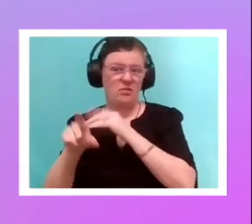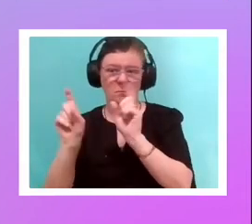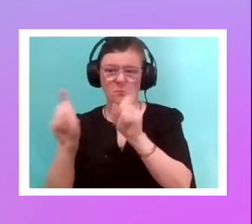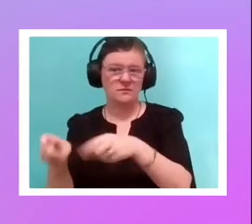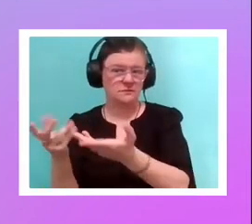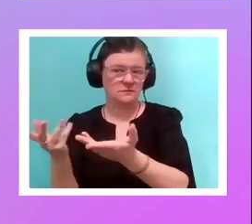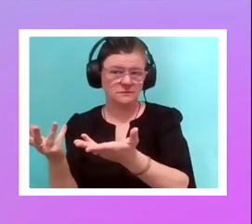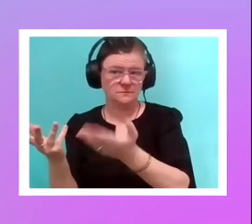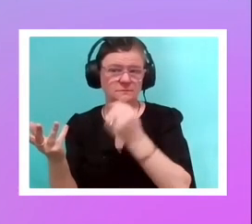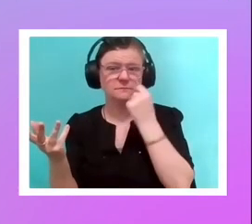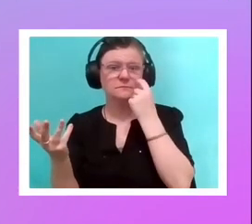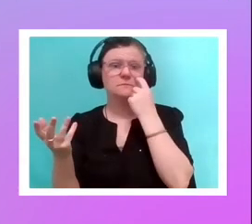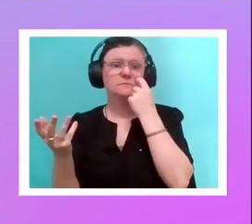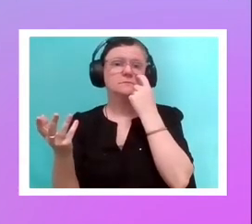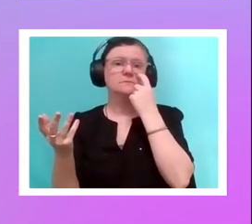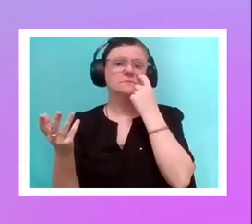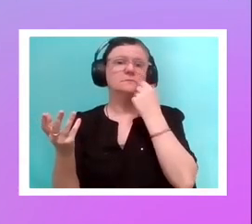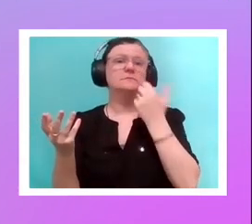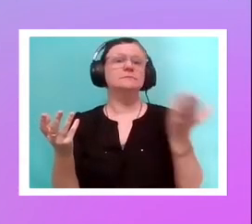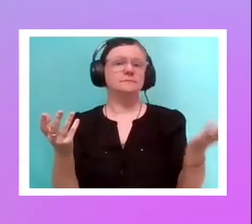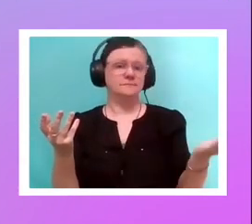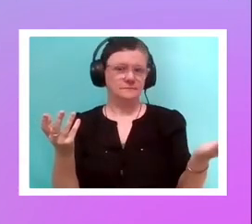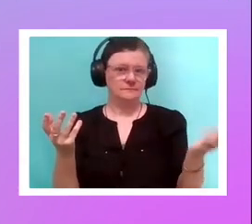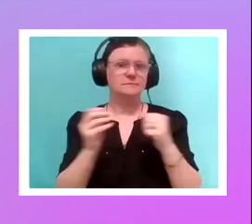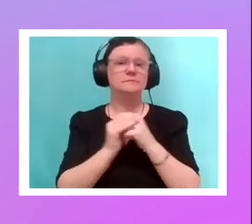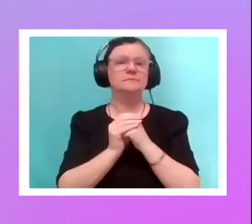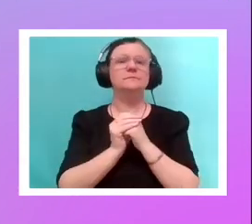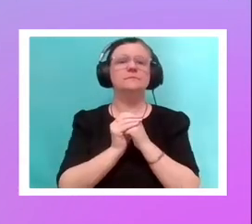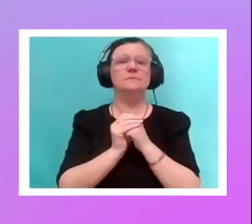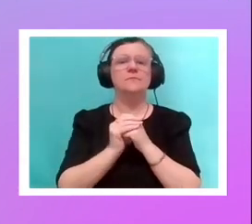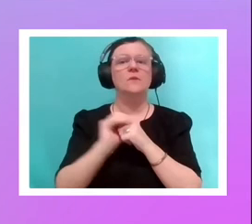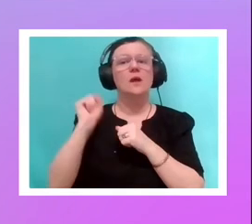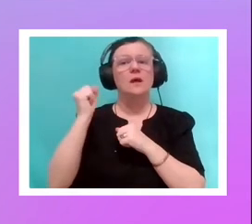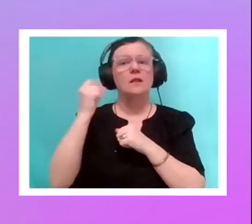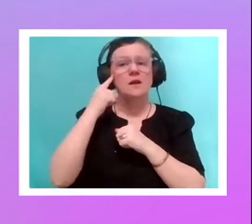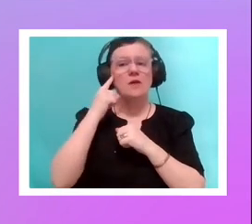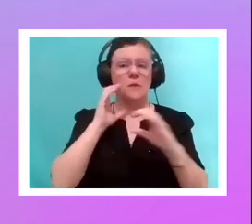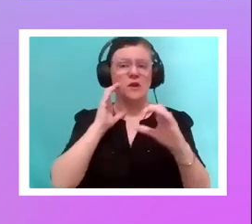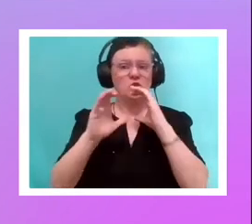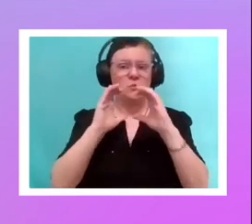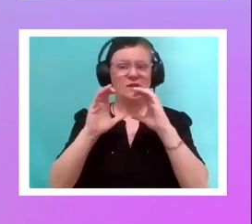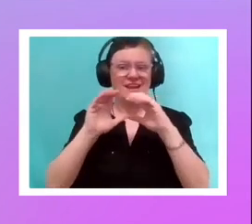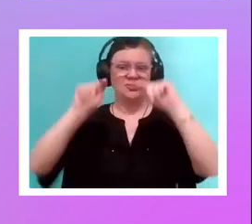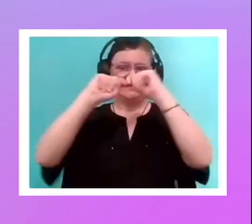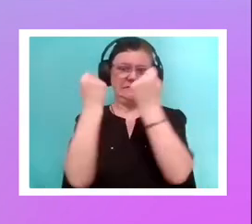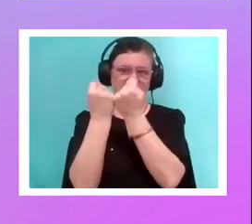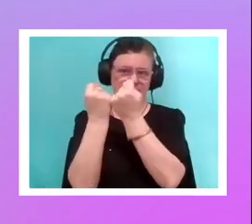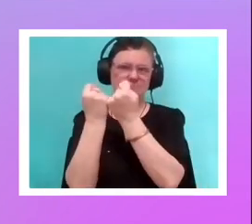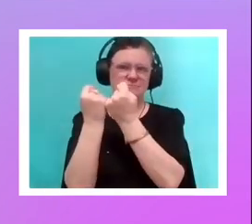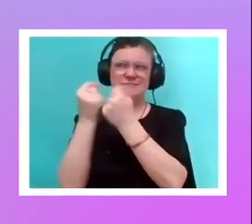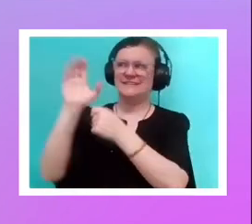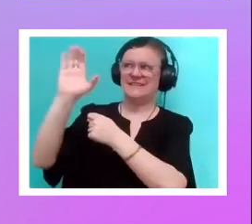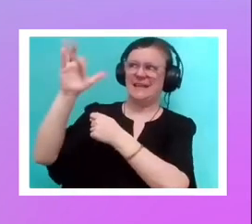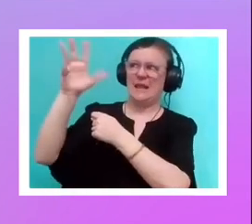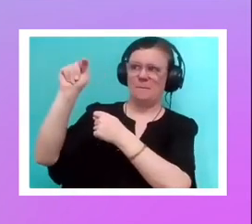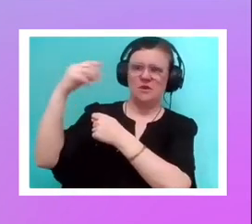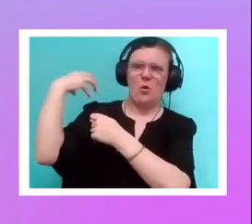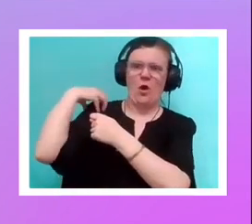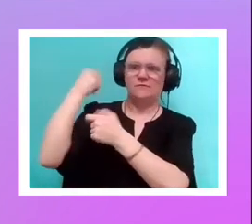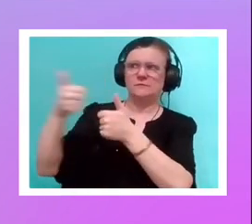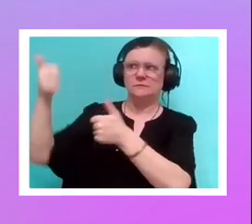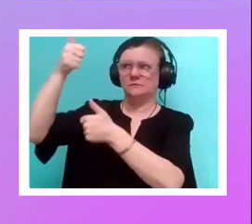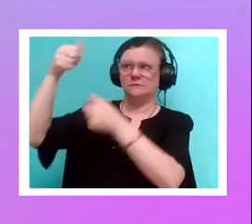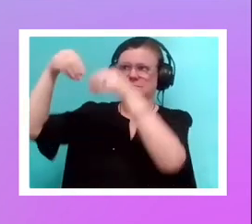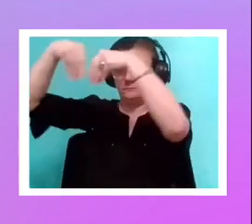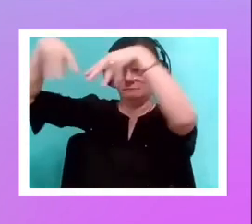else. So working with the Government Communications Service, which is also a part of Cabinet Office, and other agencies within